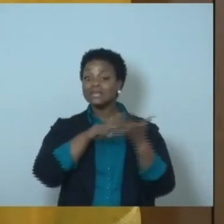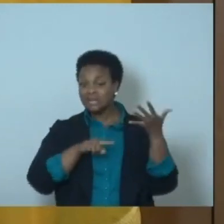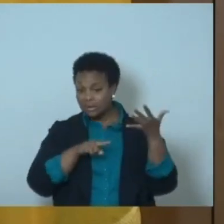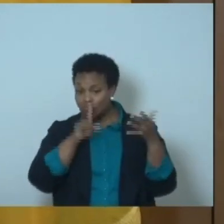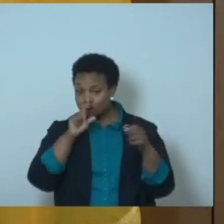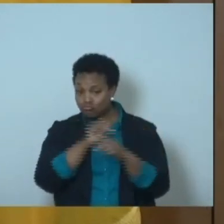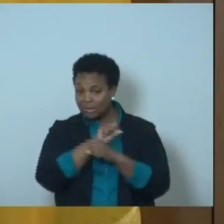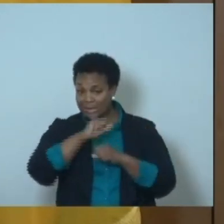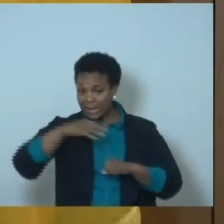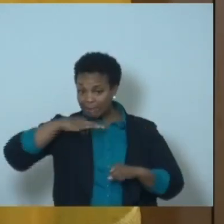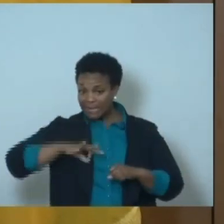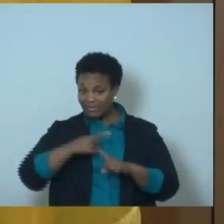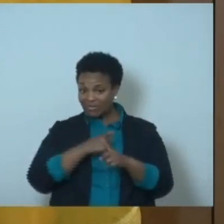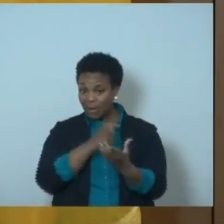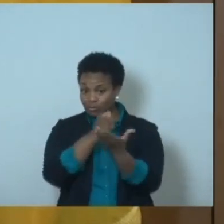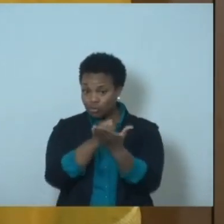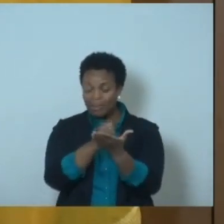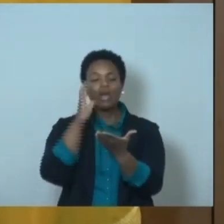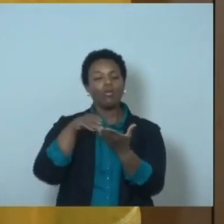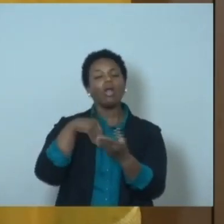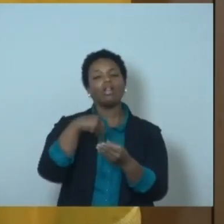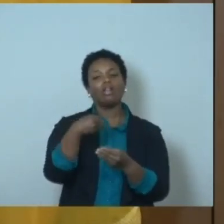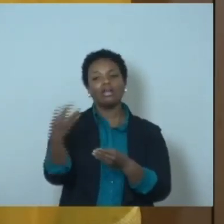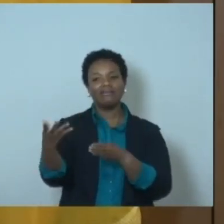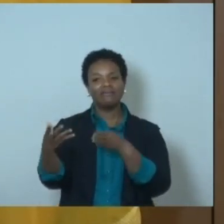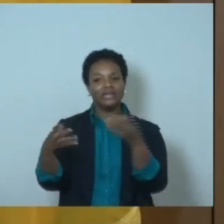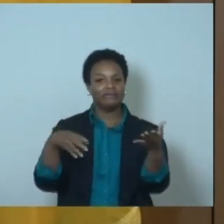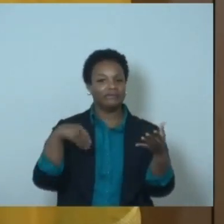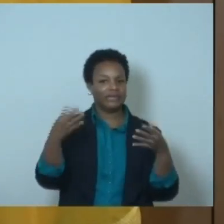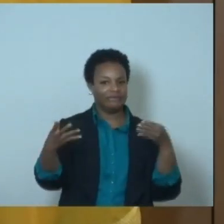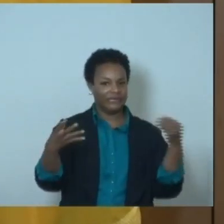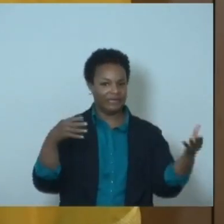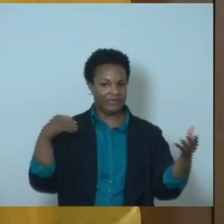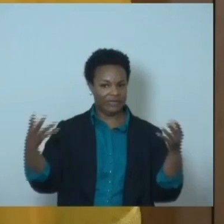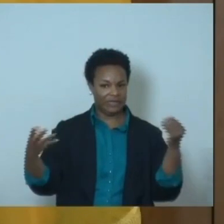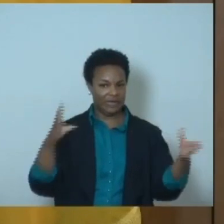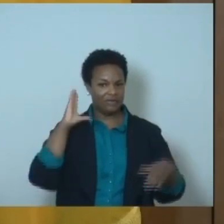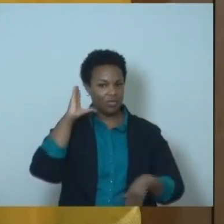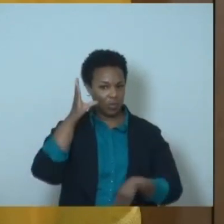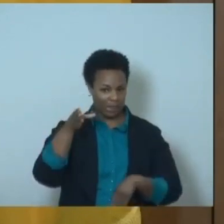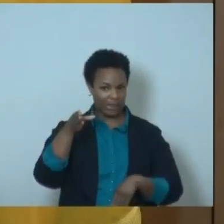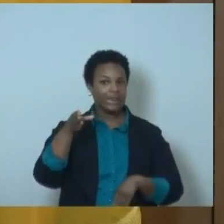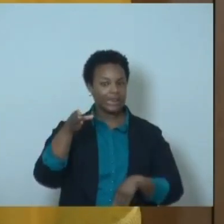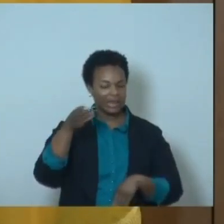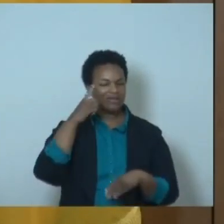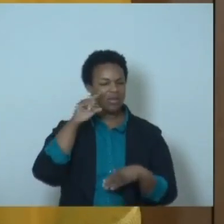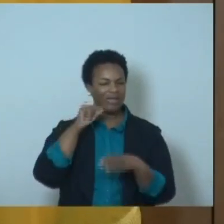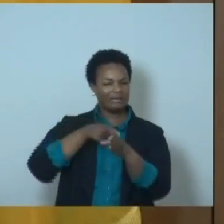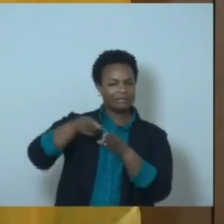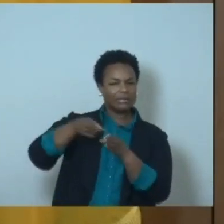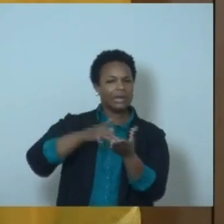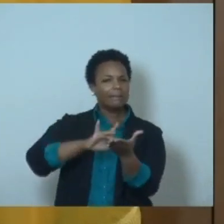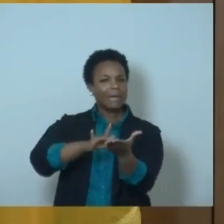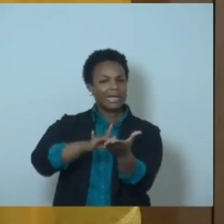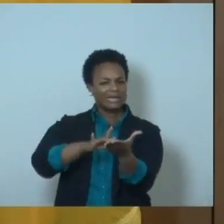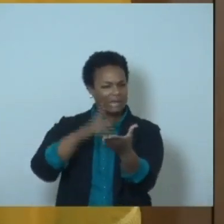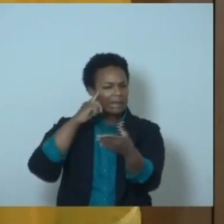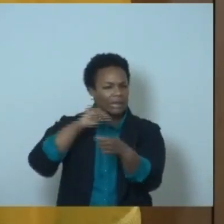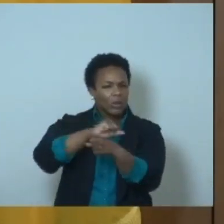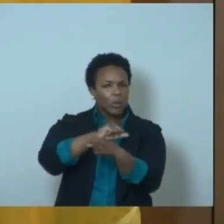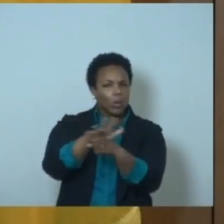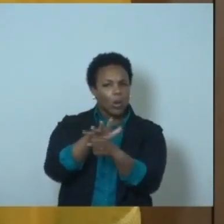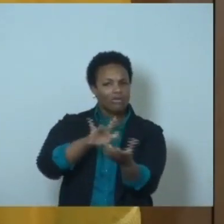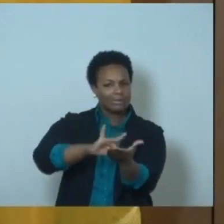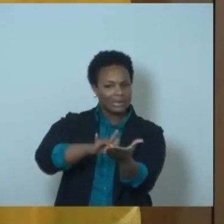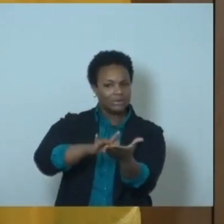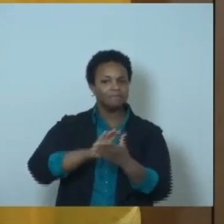from that treatment have an opportunity to have access to that drug regimen. So we'll go to that. I'm really